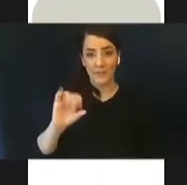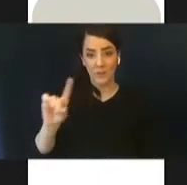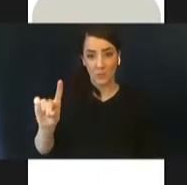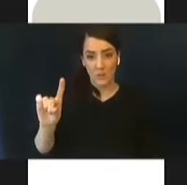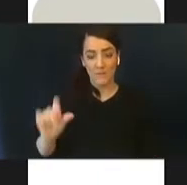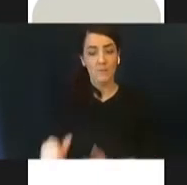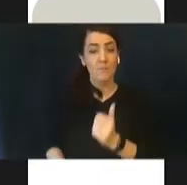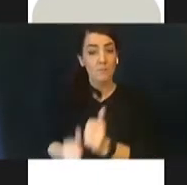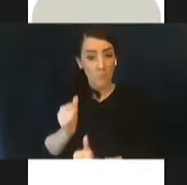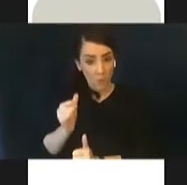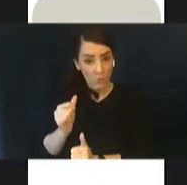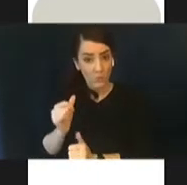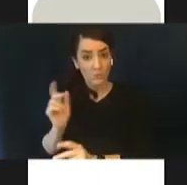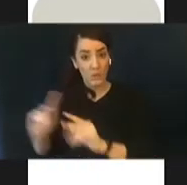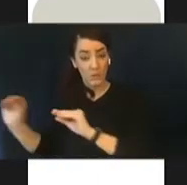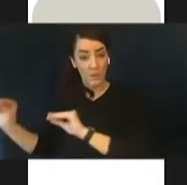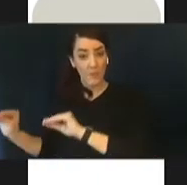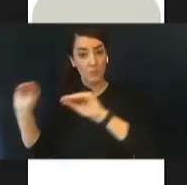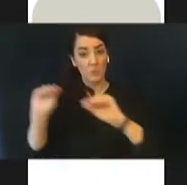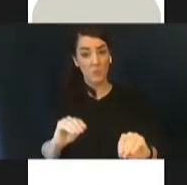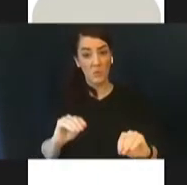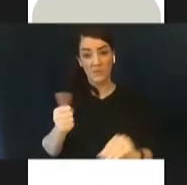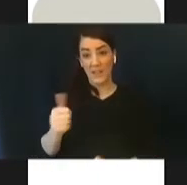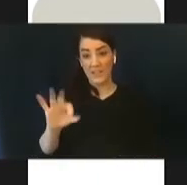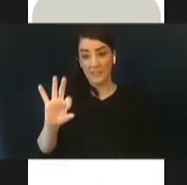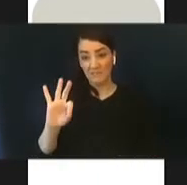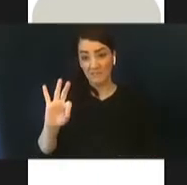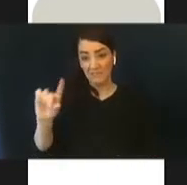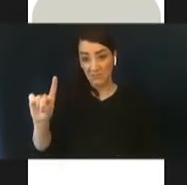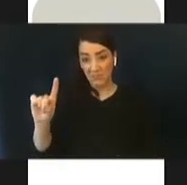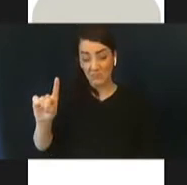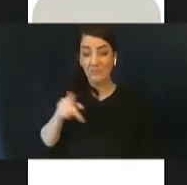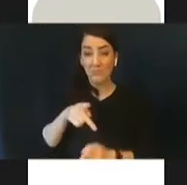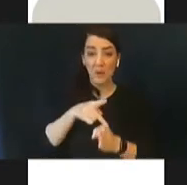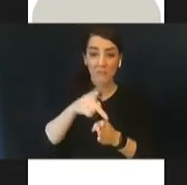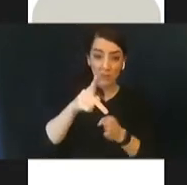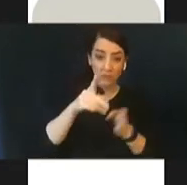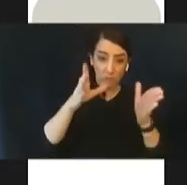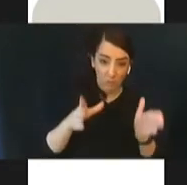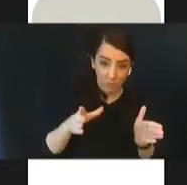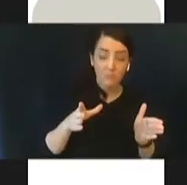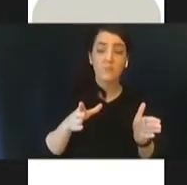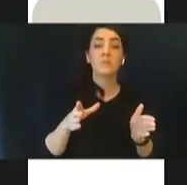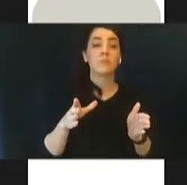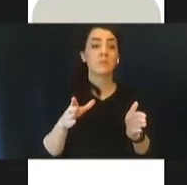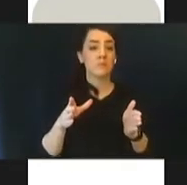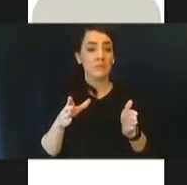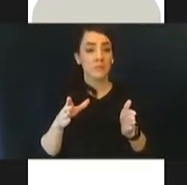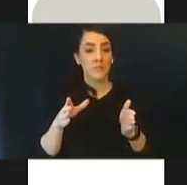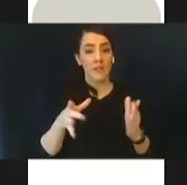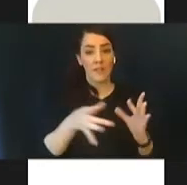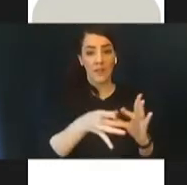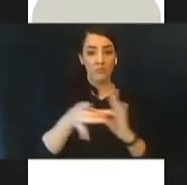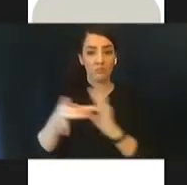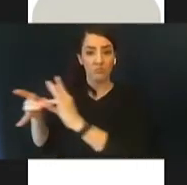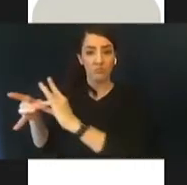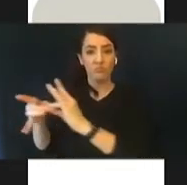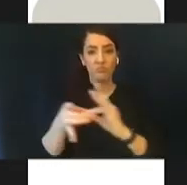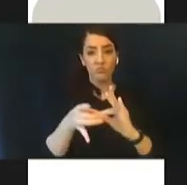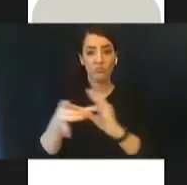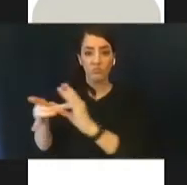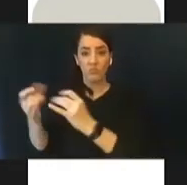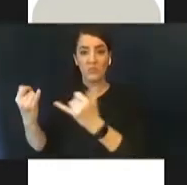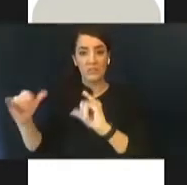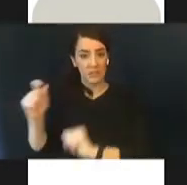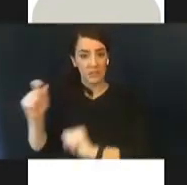joined and taken leading roles in established local Ukrainian institutions while maintaining close ties with friends and relatives in Ukraine.